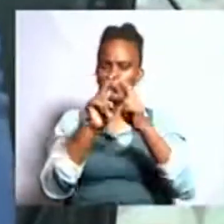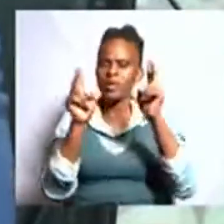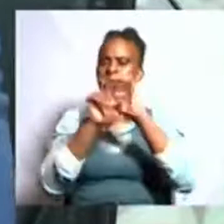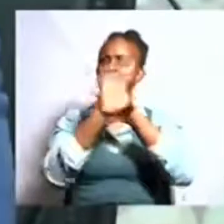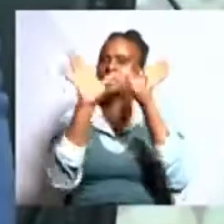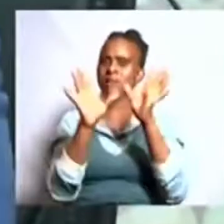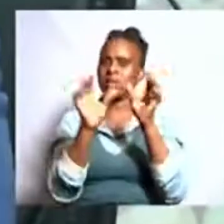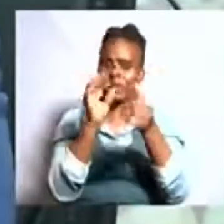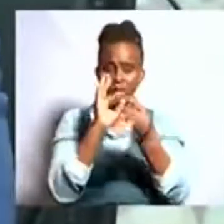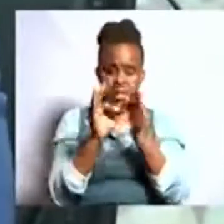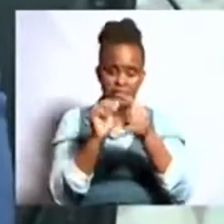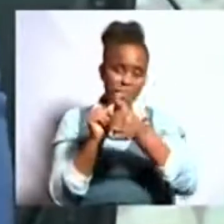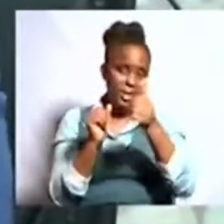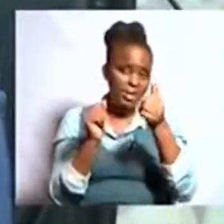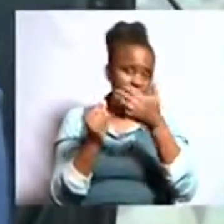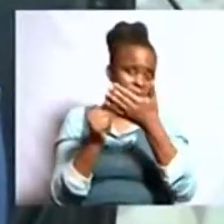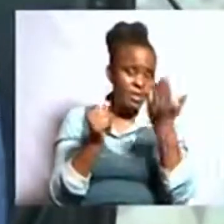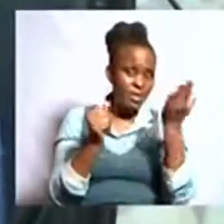clear,